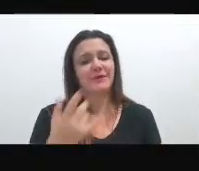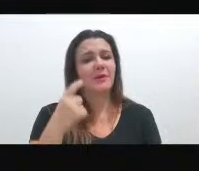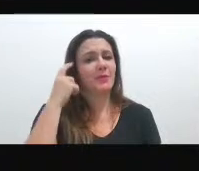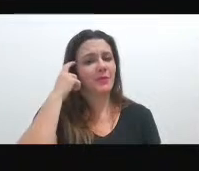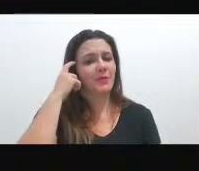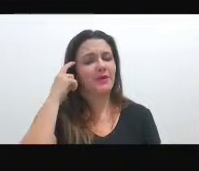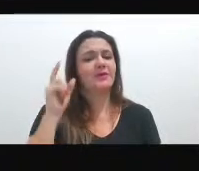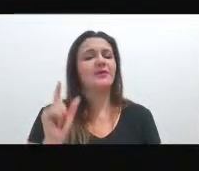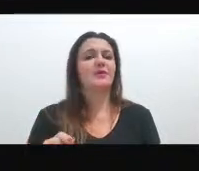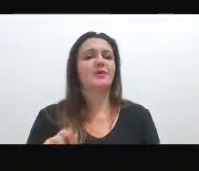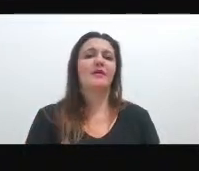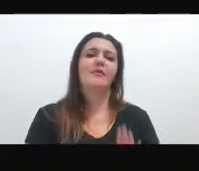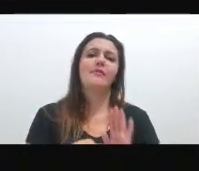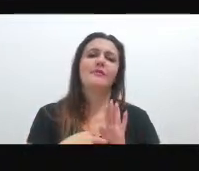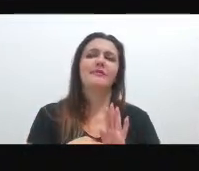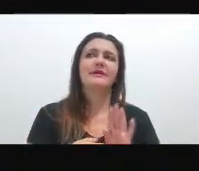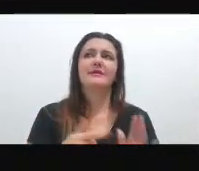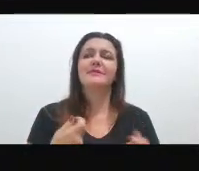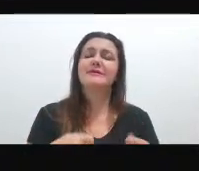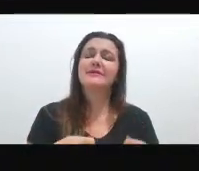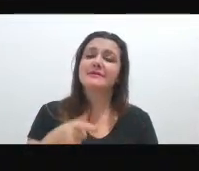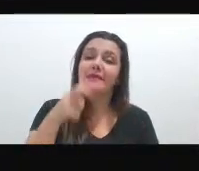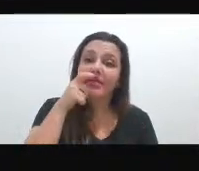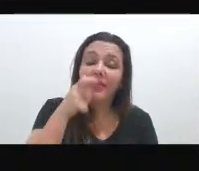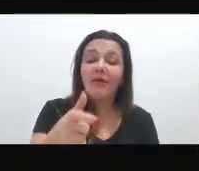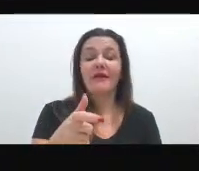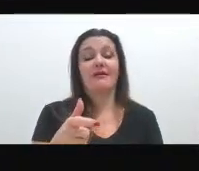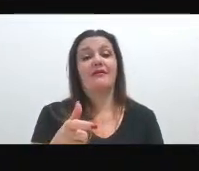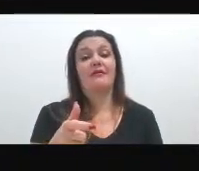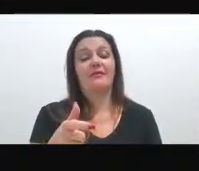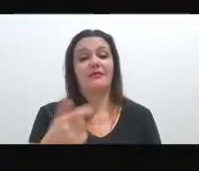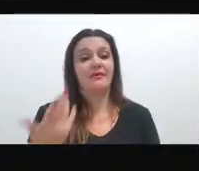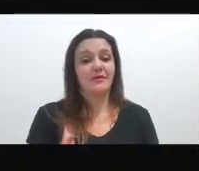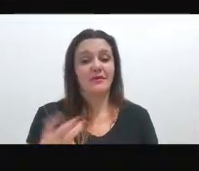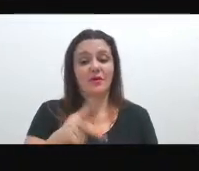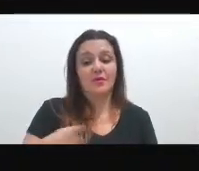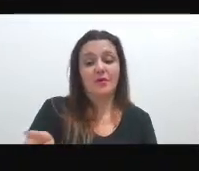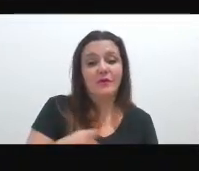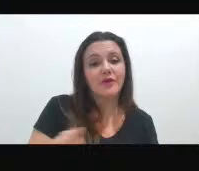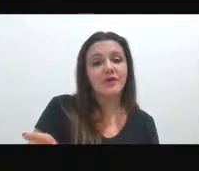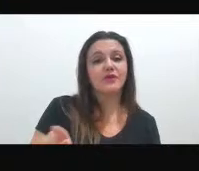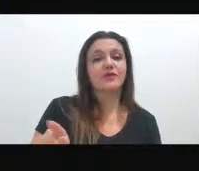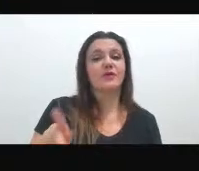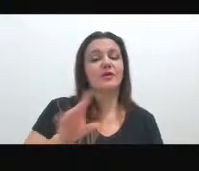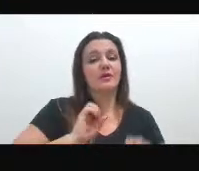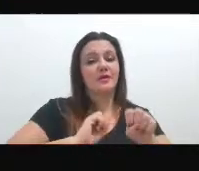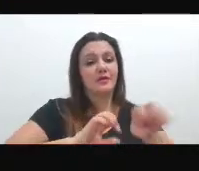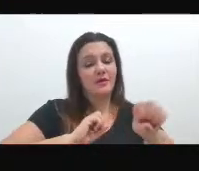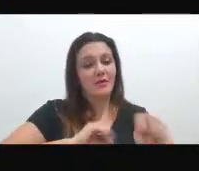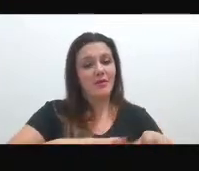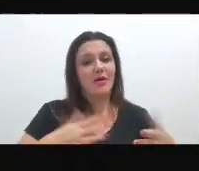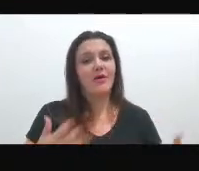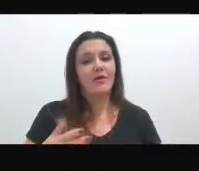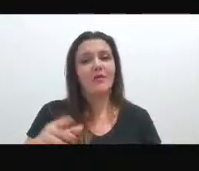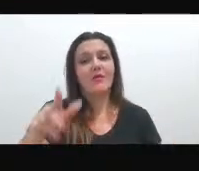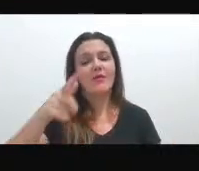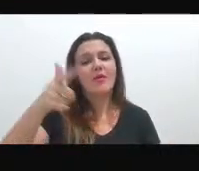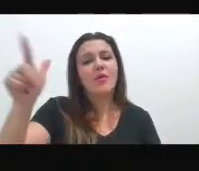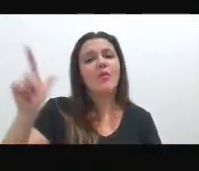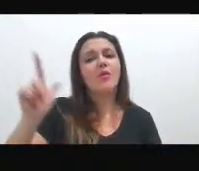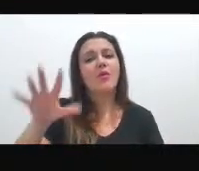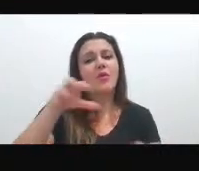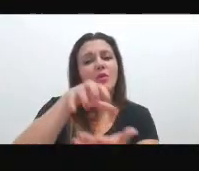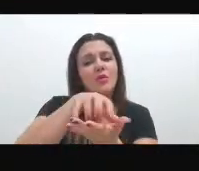the teachers watching this and the other sessions on AI today, showing an